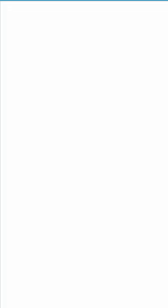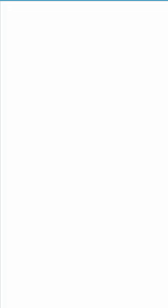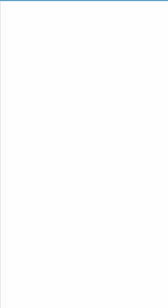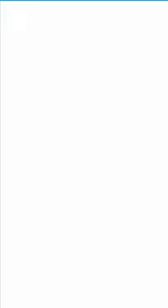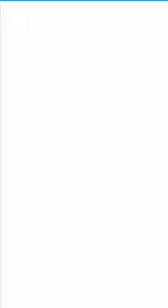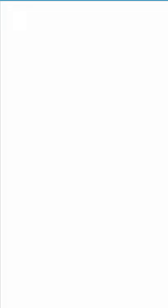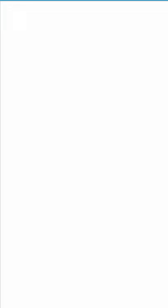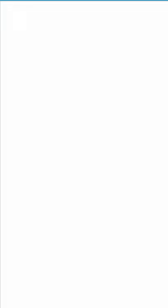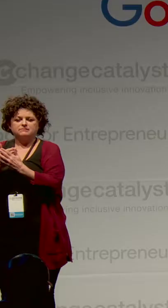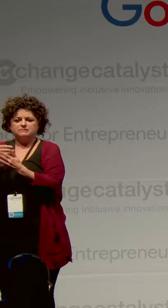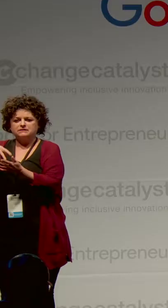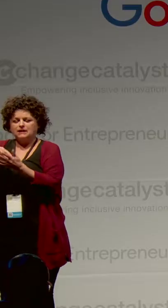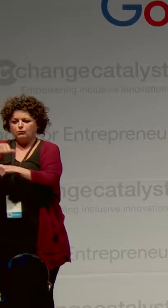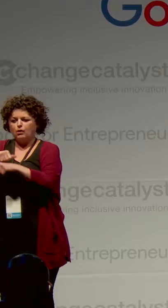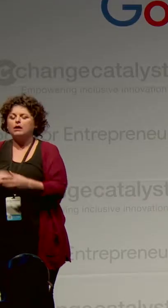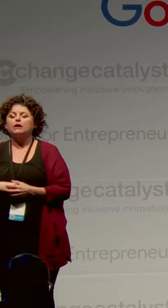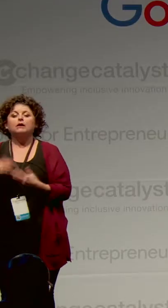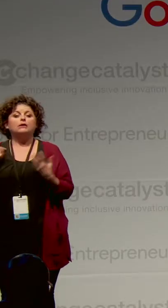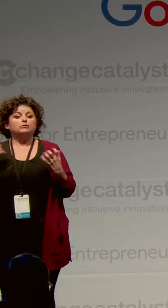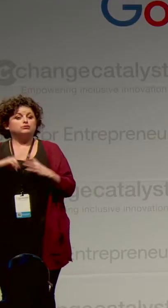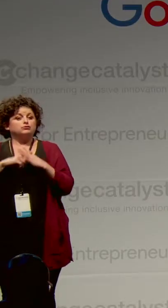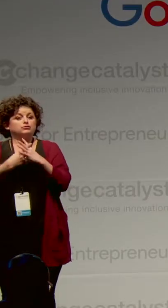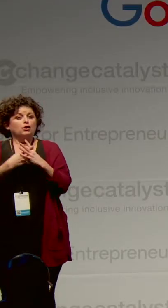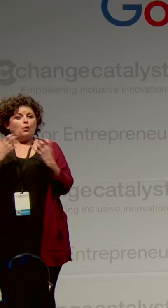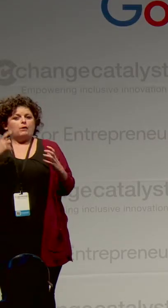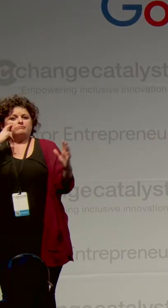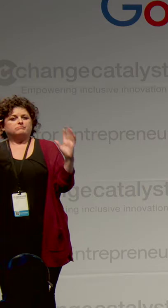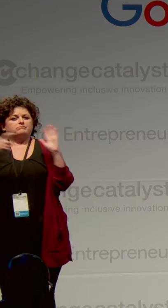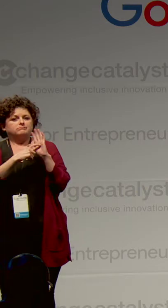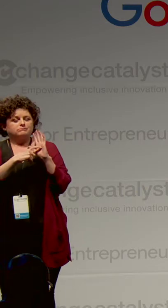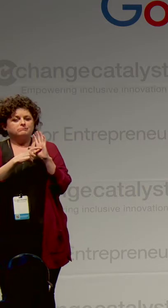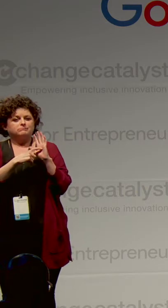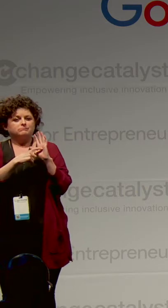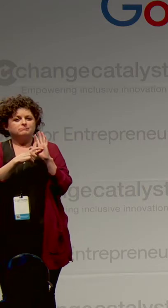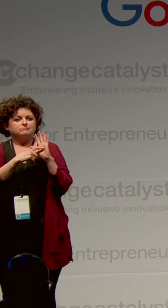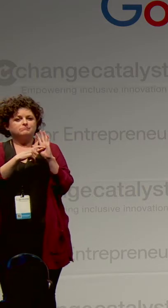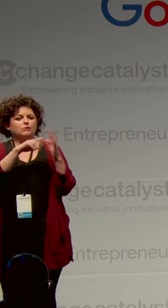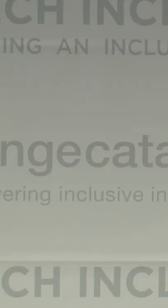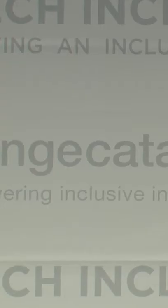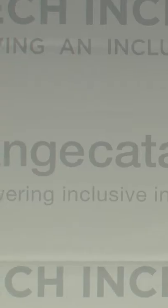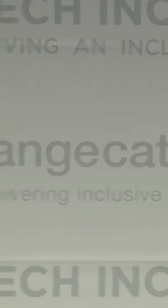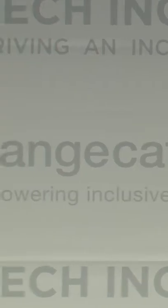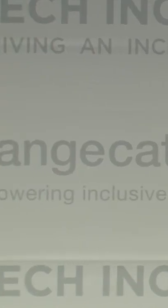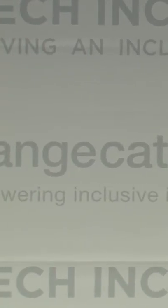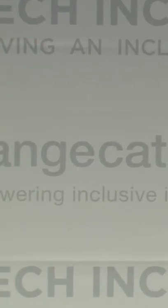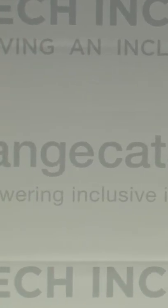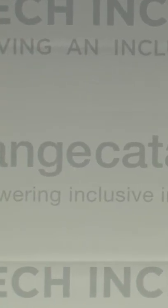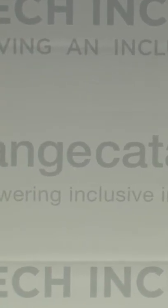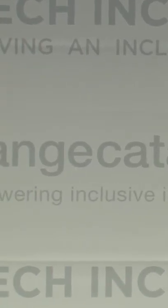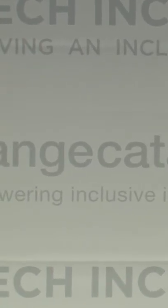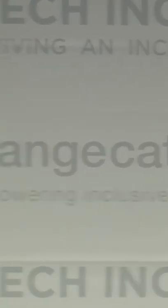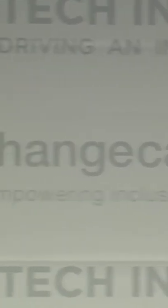Rock. I'd like to start by acknowledging the relatives and ancestors whose land I stand